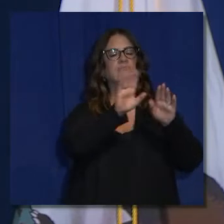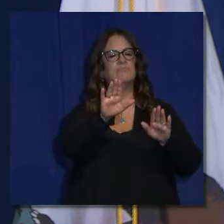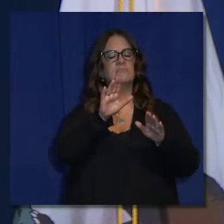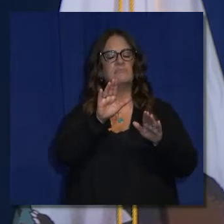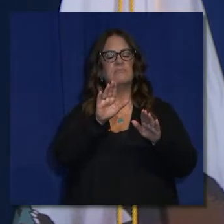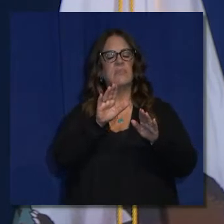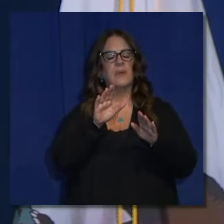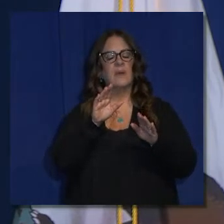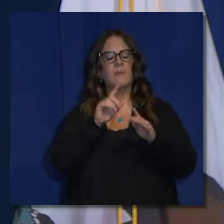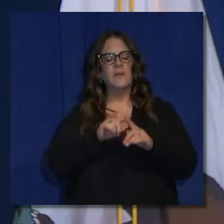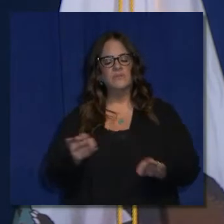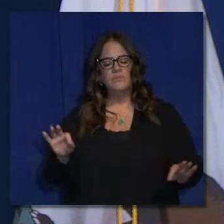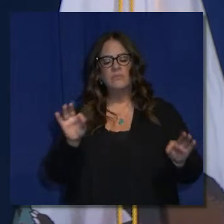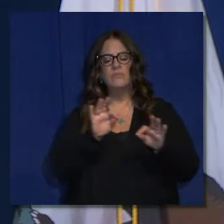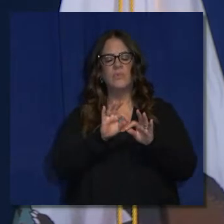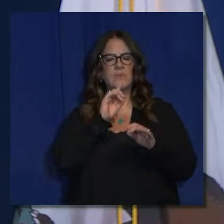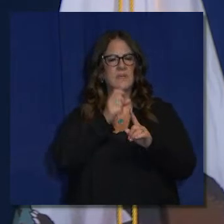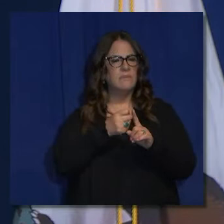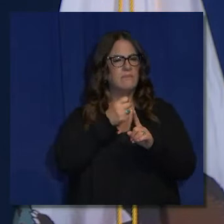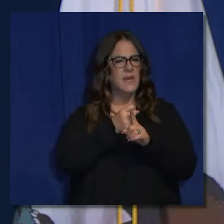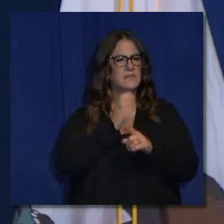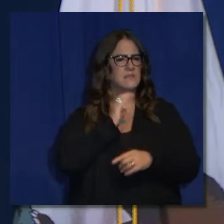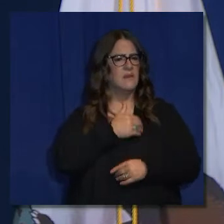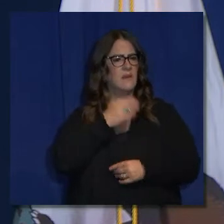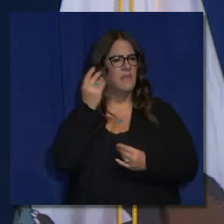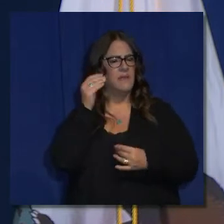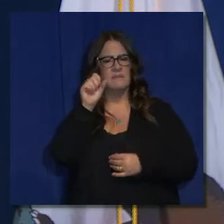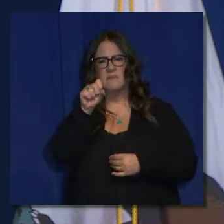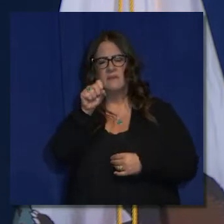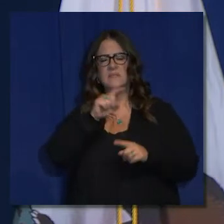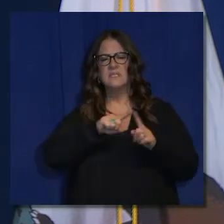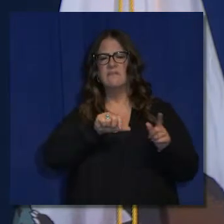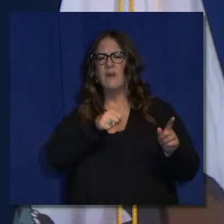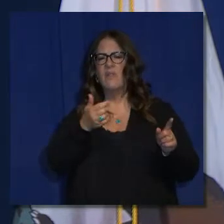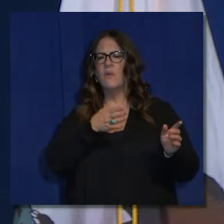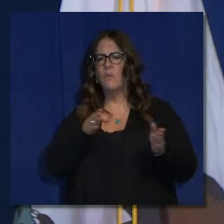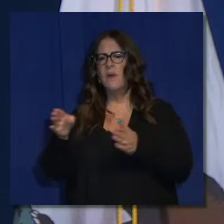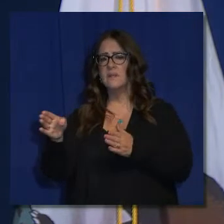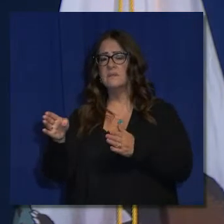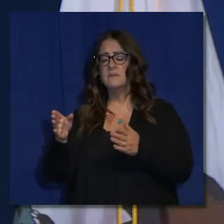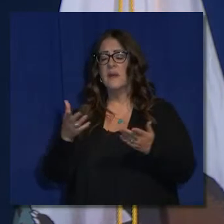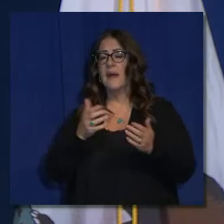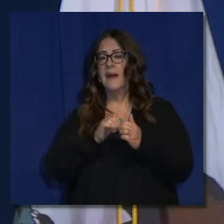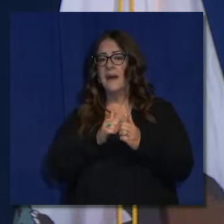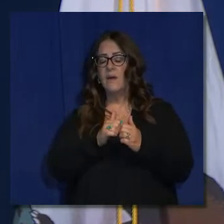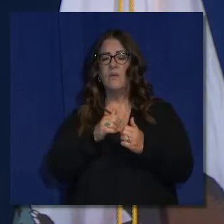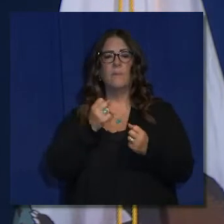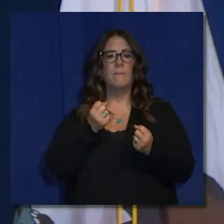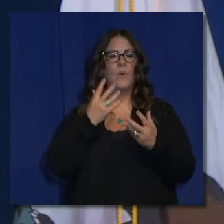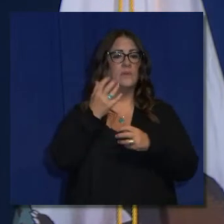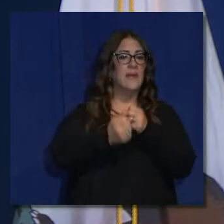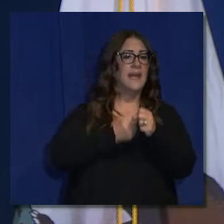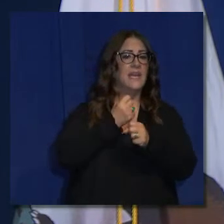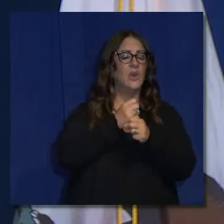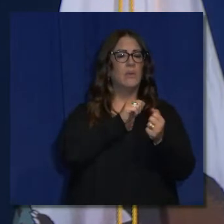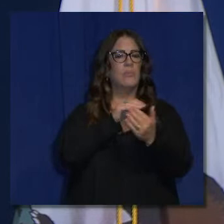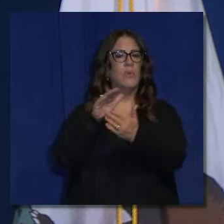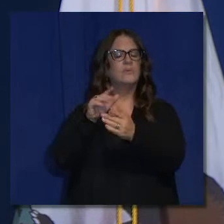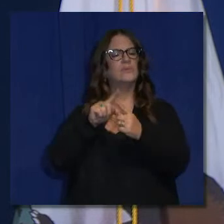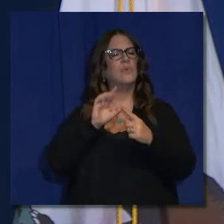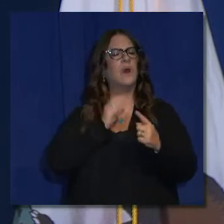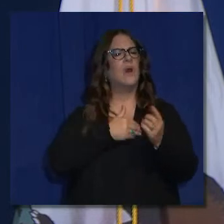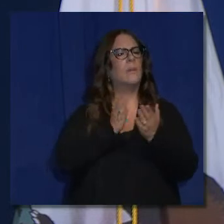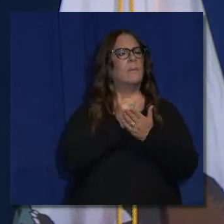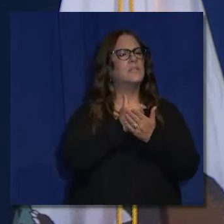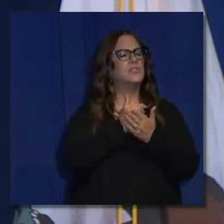is deeply impacting our thinking in other ways in terms of our multi-year approach to budgeting,